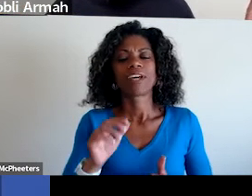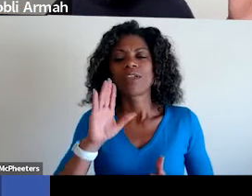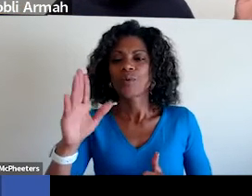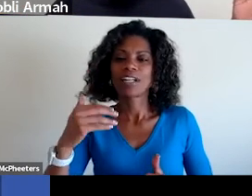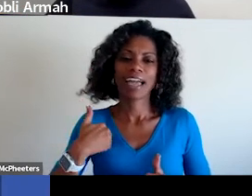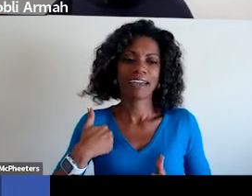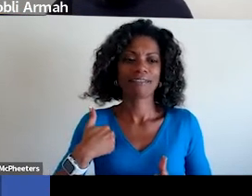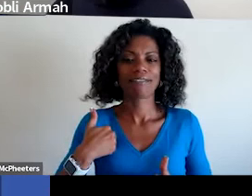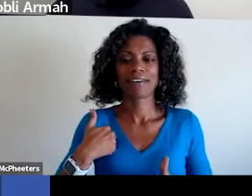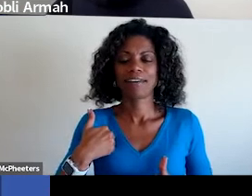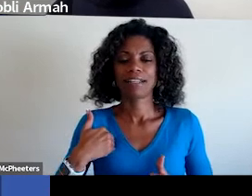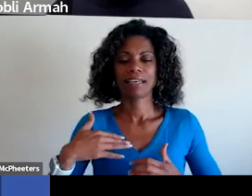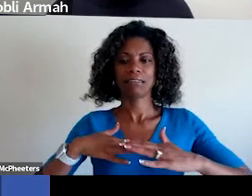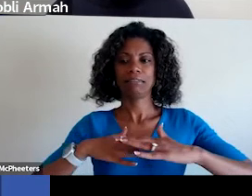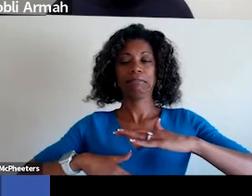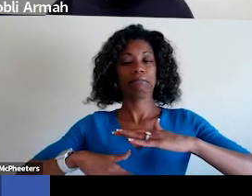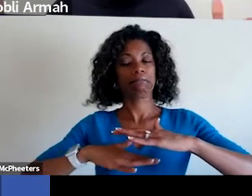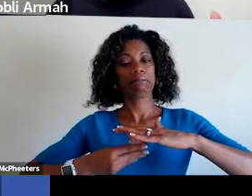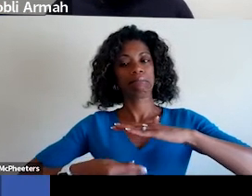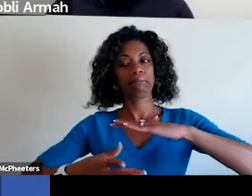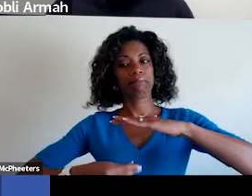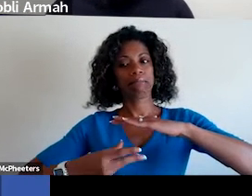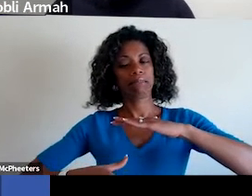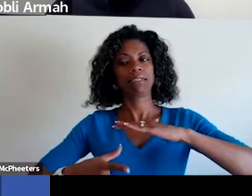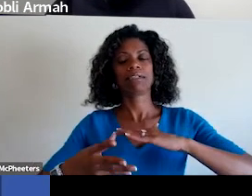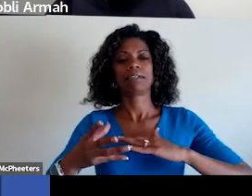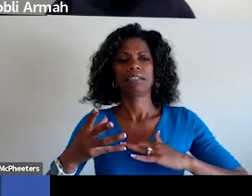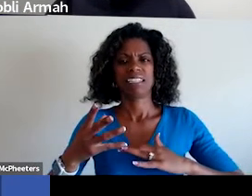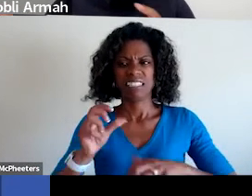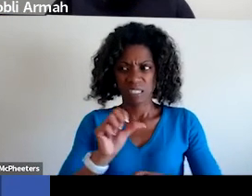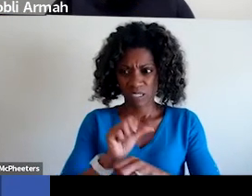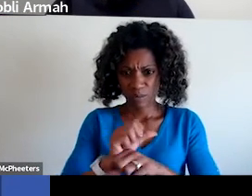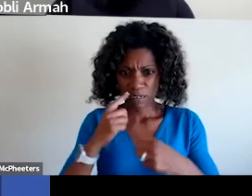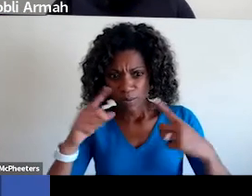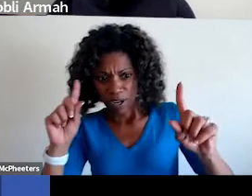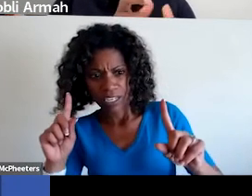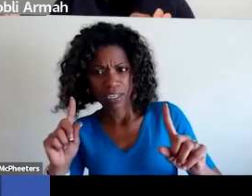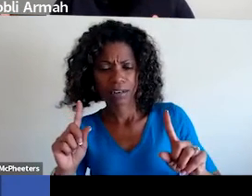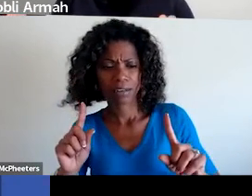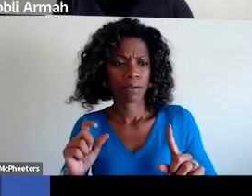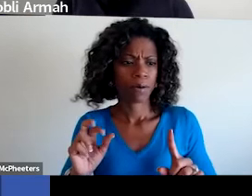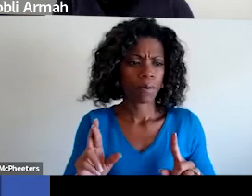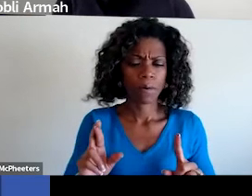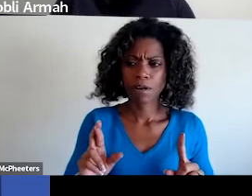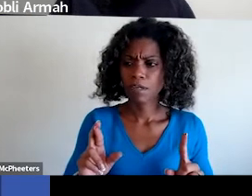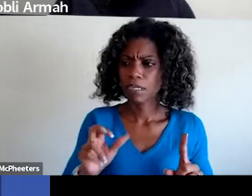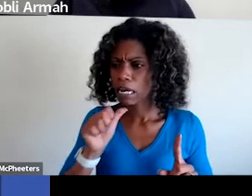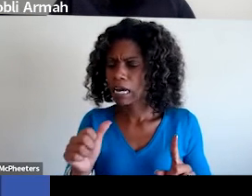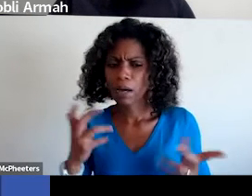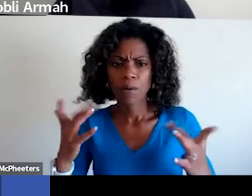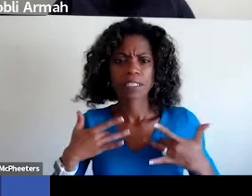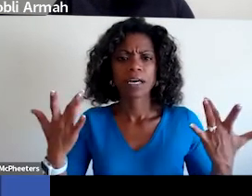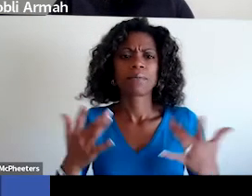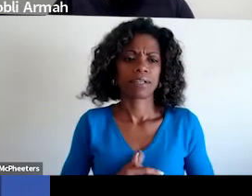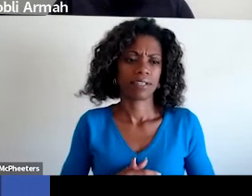today about what has happened since 2020. Is this work still front and center? So I want everyone to either use your phone and scan the QR